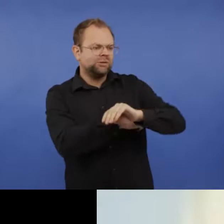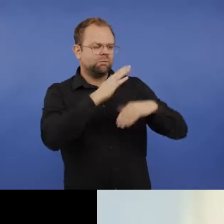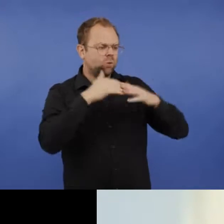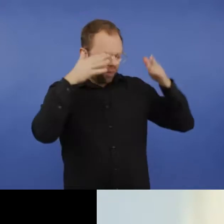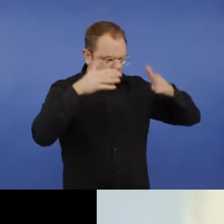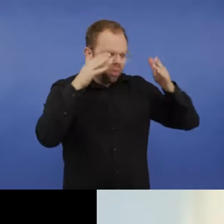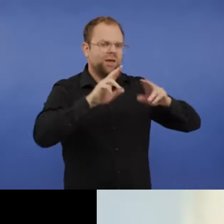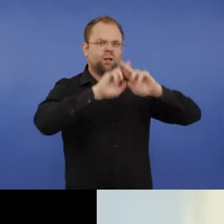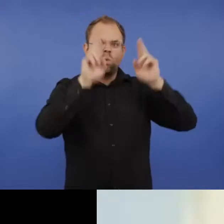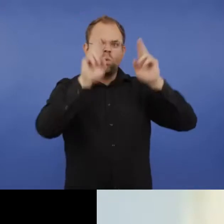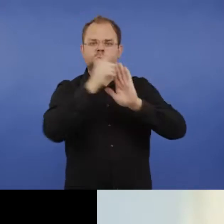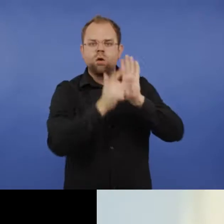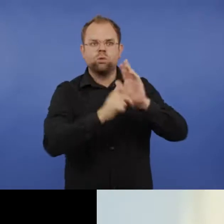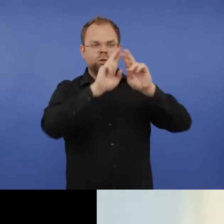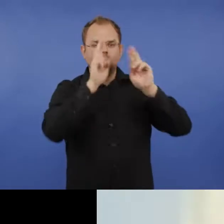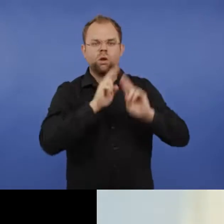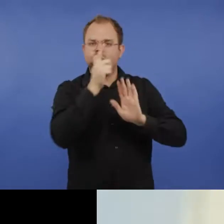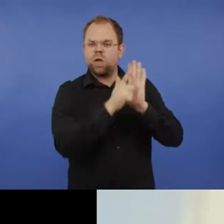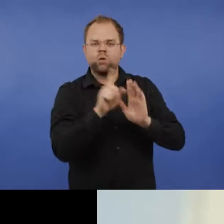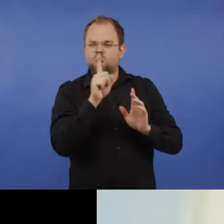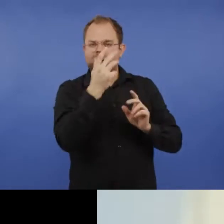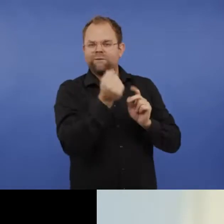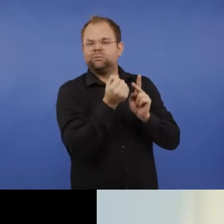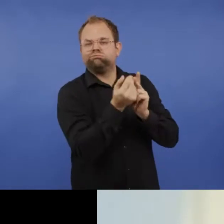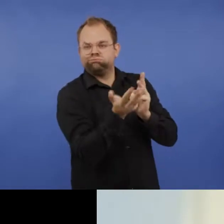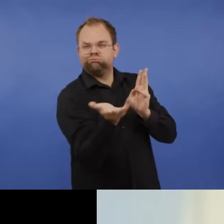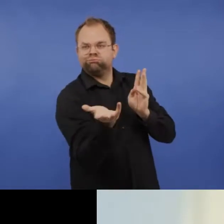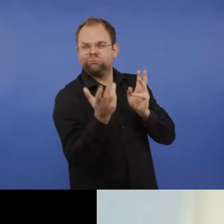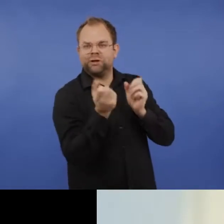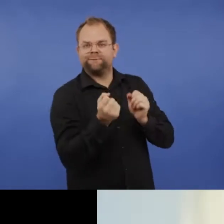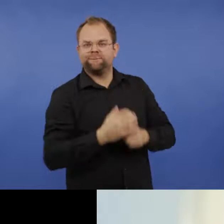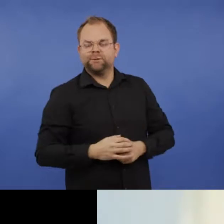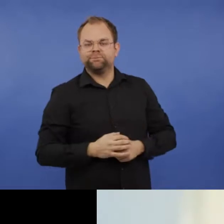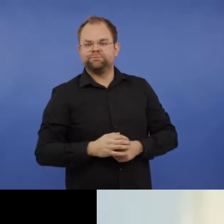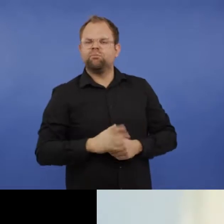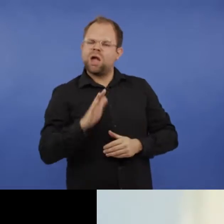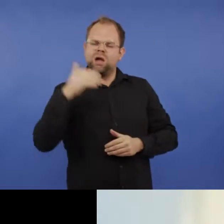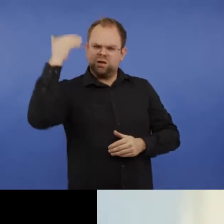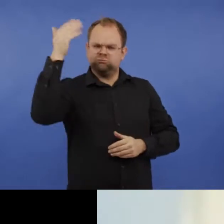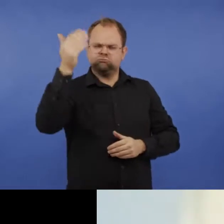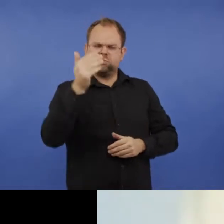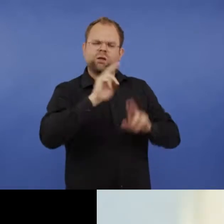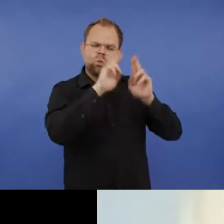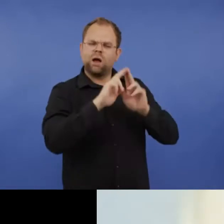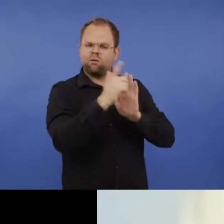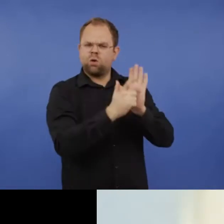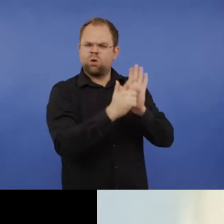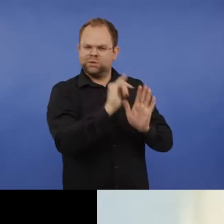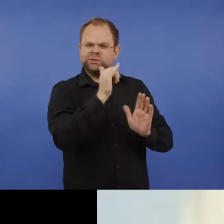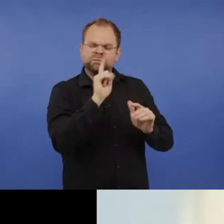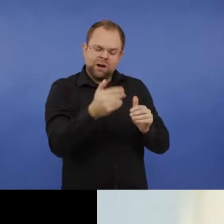about building consensus. And that's really what democracy is about. It's about making sure that people